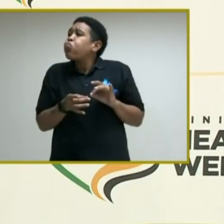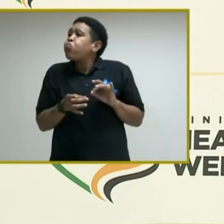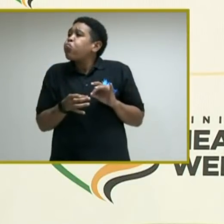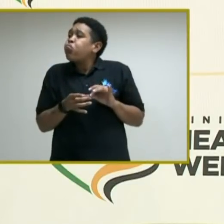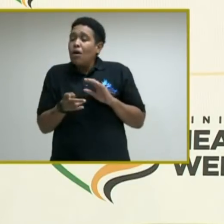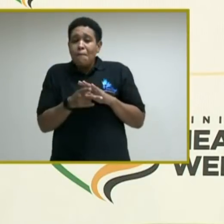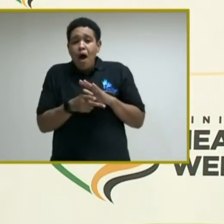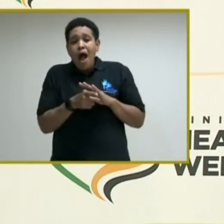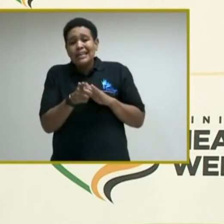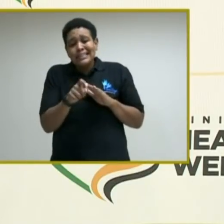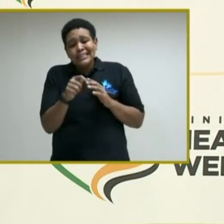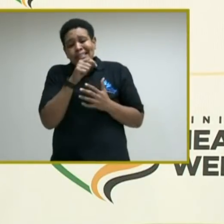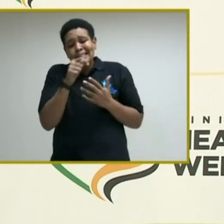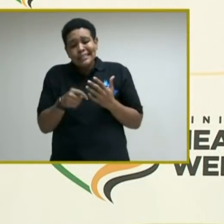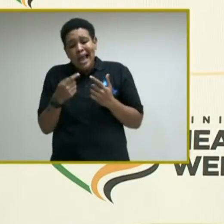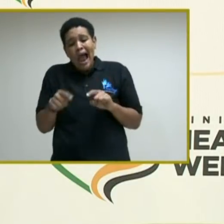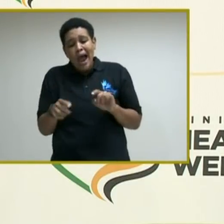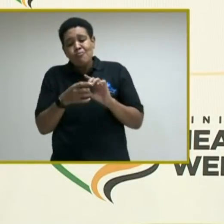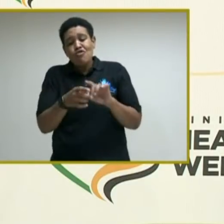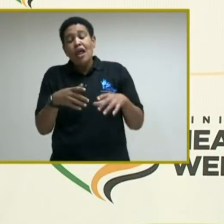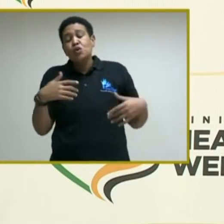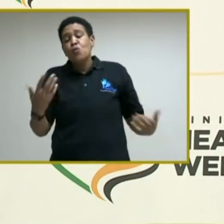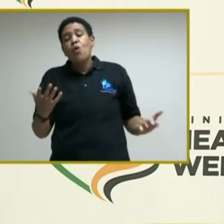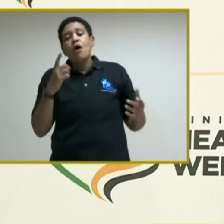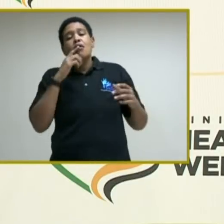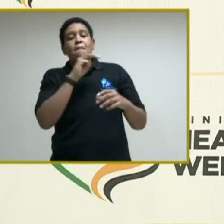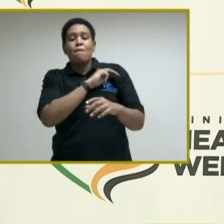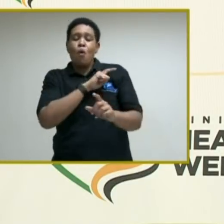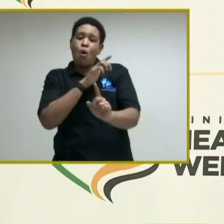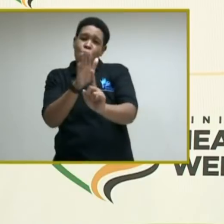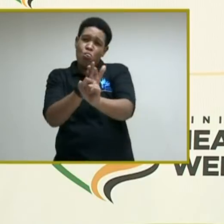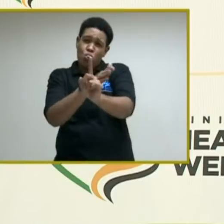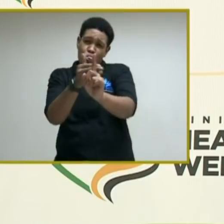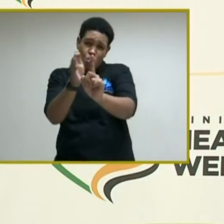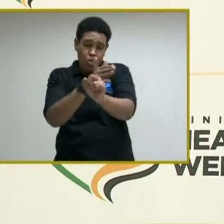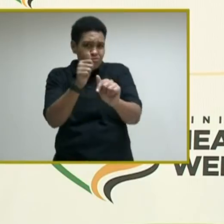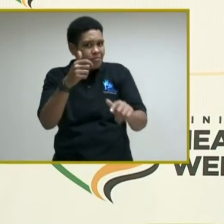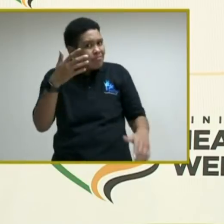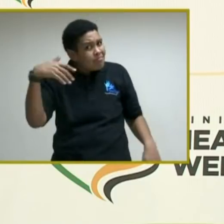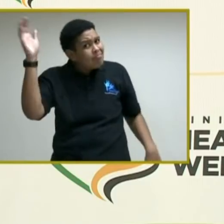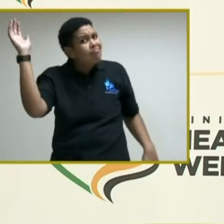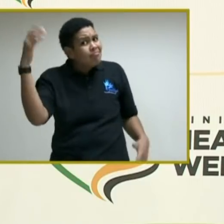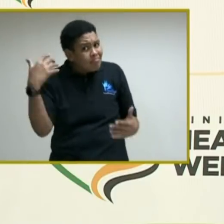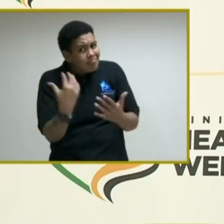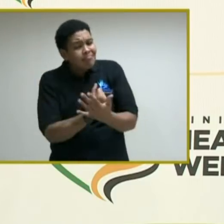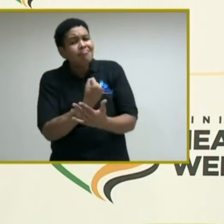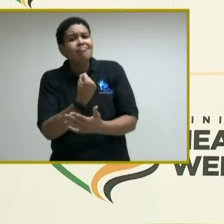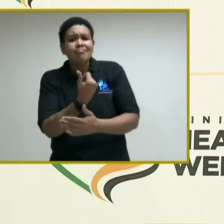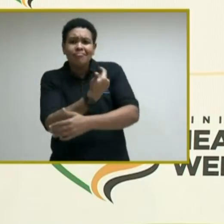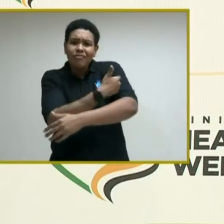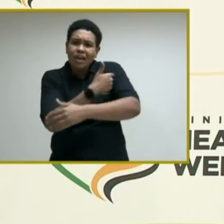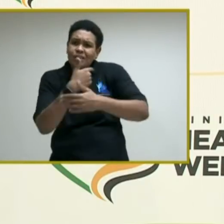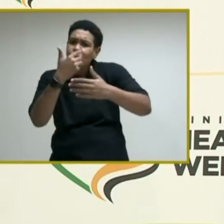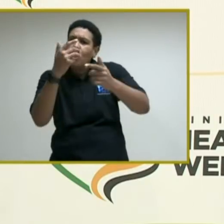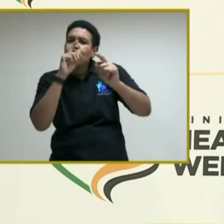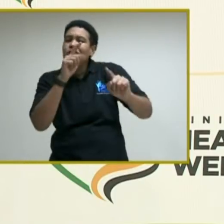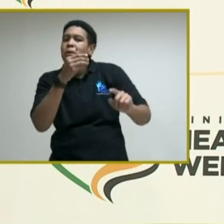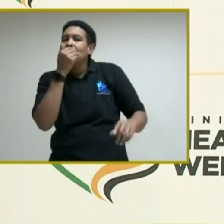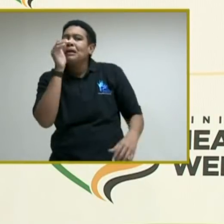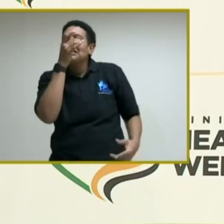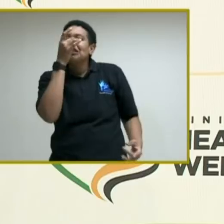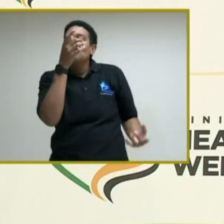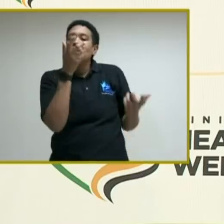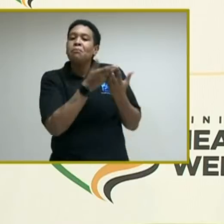approach in terms of moral suasion and trying to get people to respond in their best